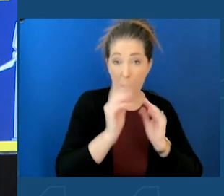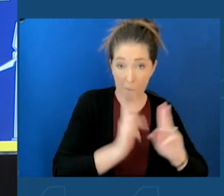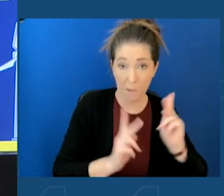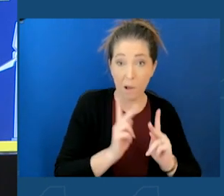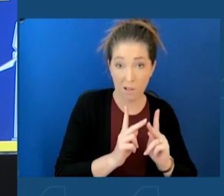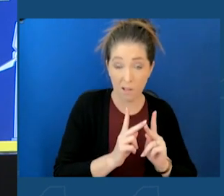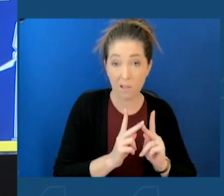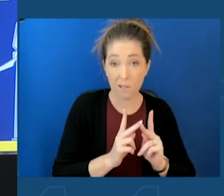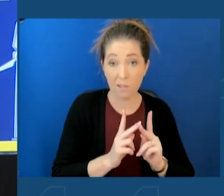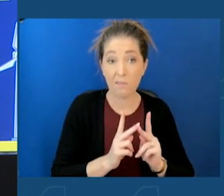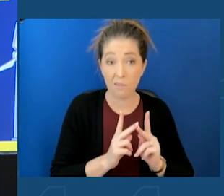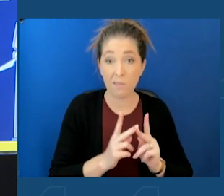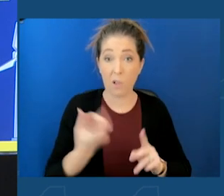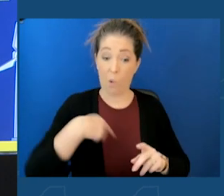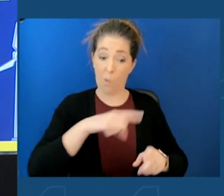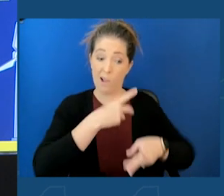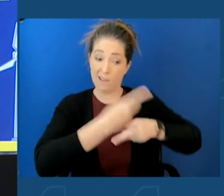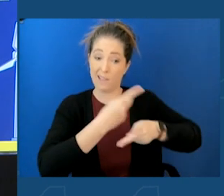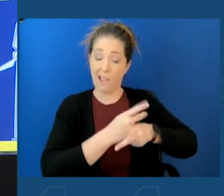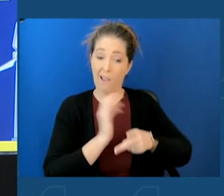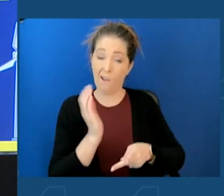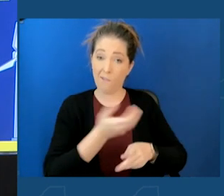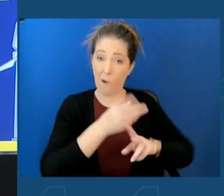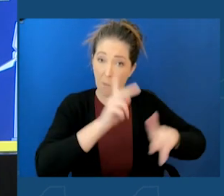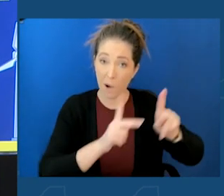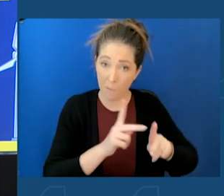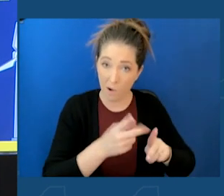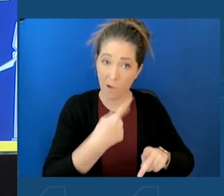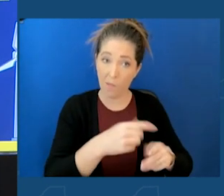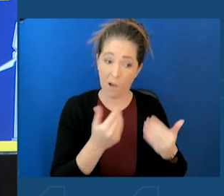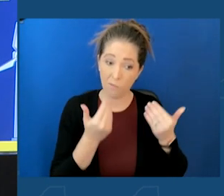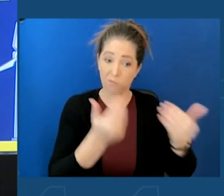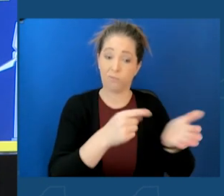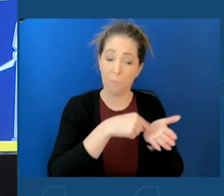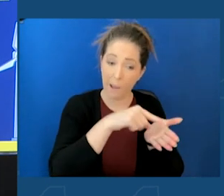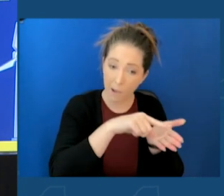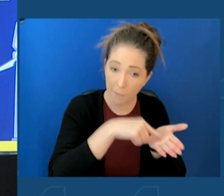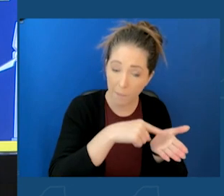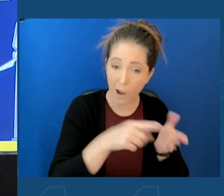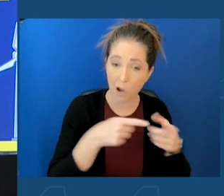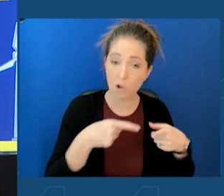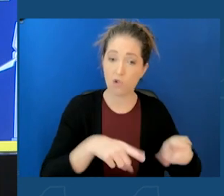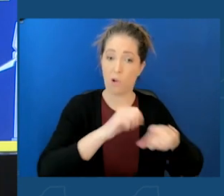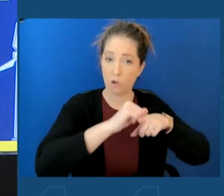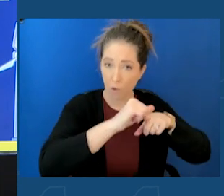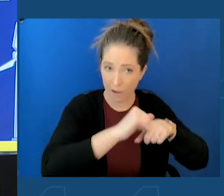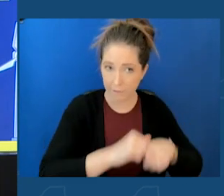they take care of their own, and they'll embrace everybody else to go ahead and make sure that they get the opportunity as well.